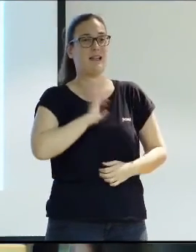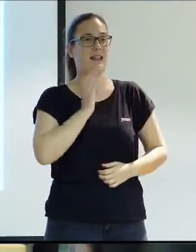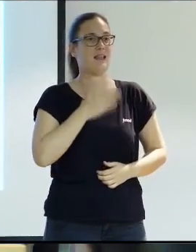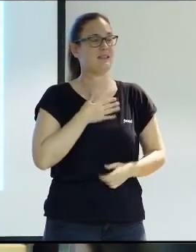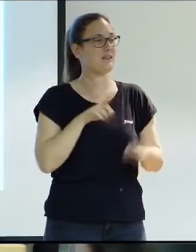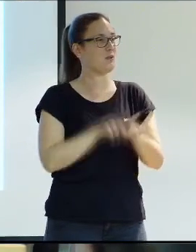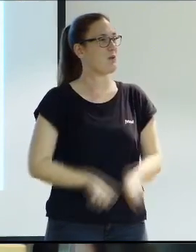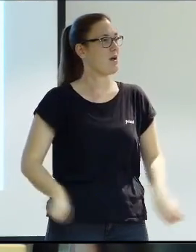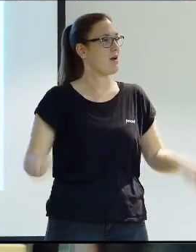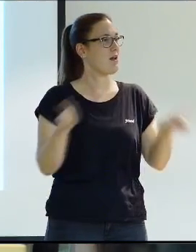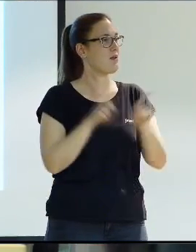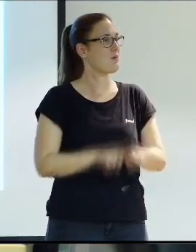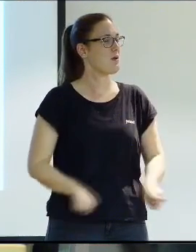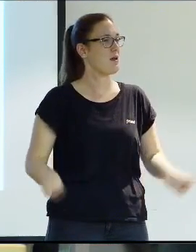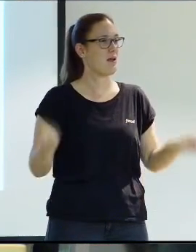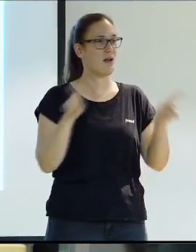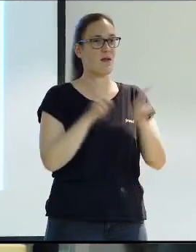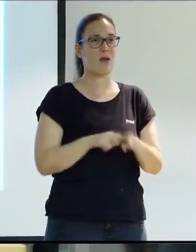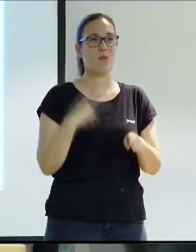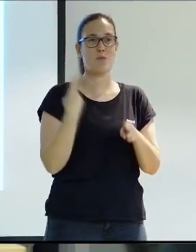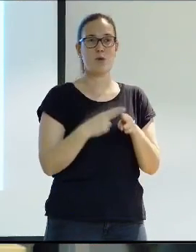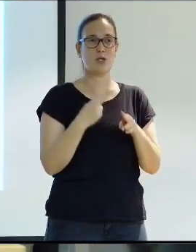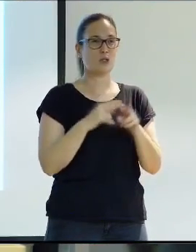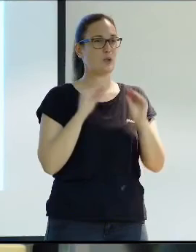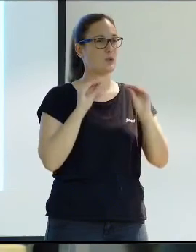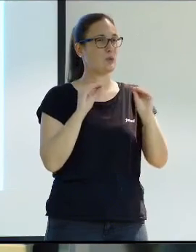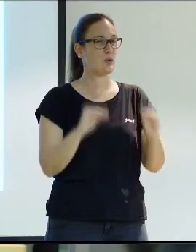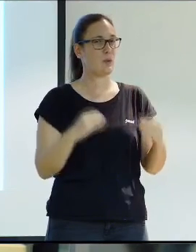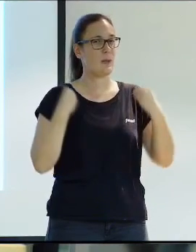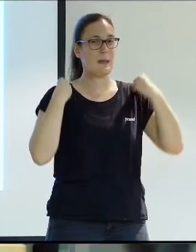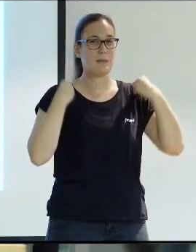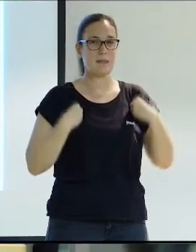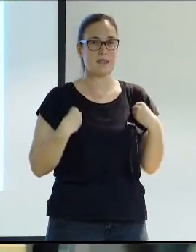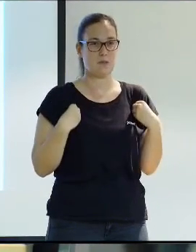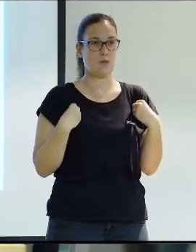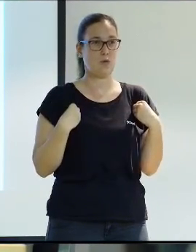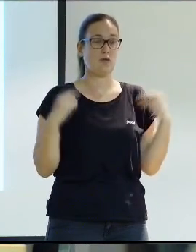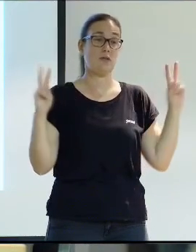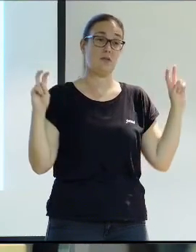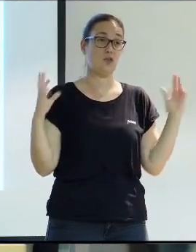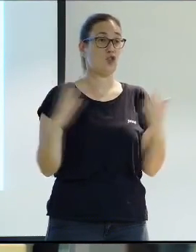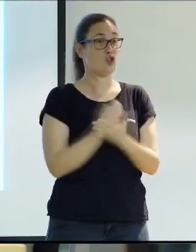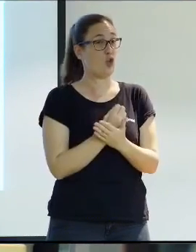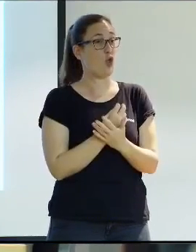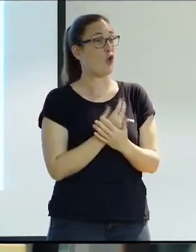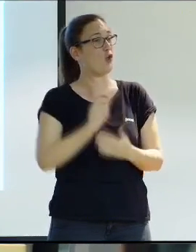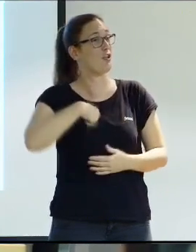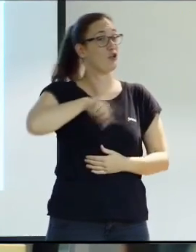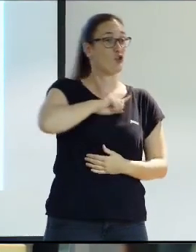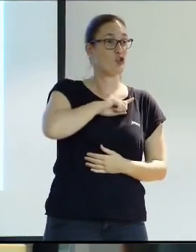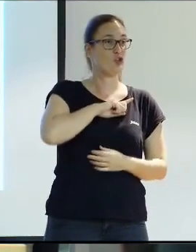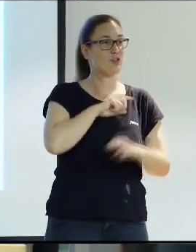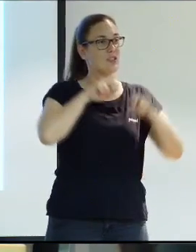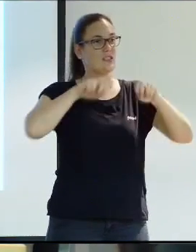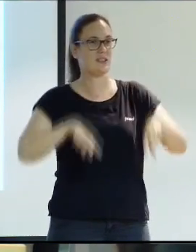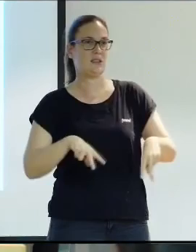and then the next day, everything still continues just the same. The people continue with that policy